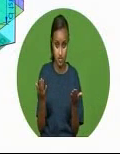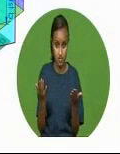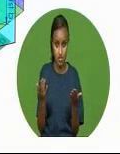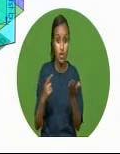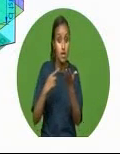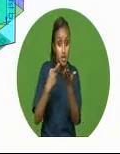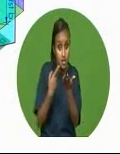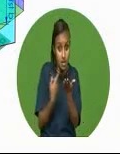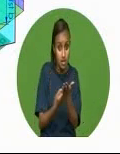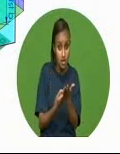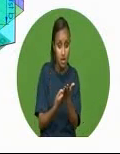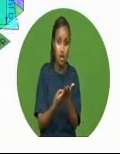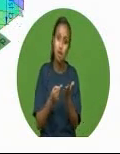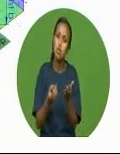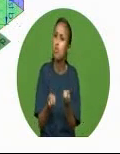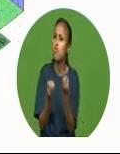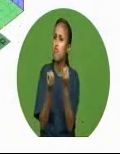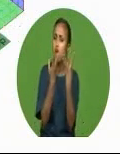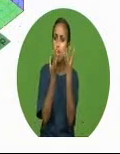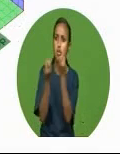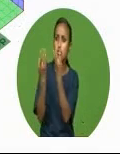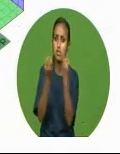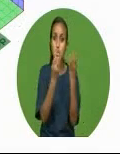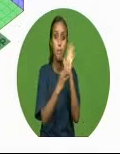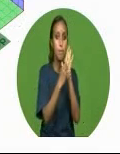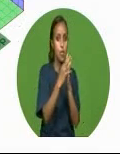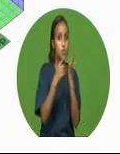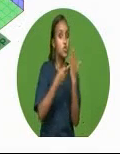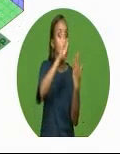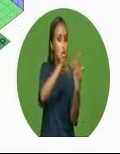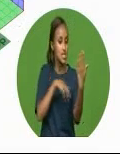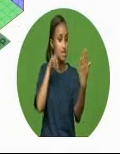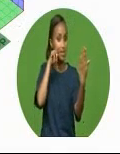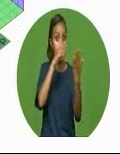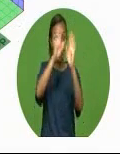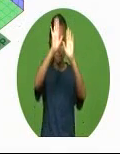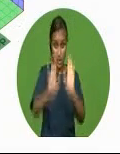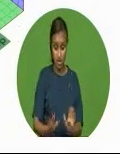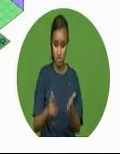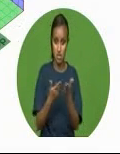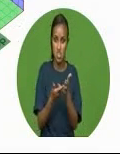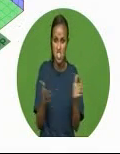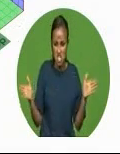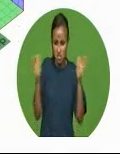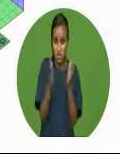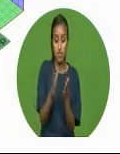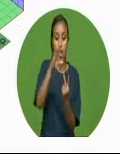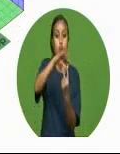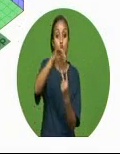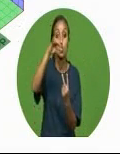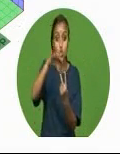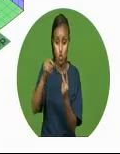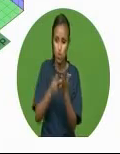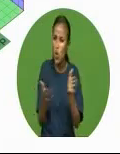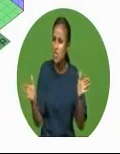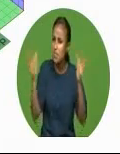Even though there are an infinite number of auxiliary planes, specific auxiliary